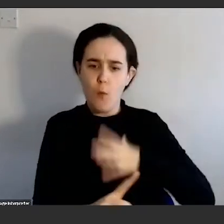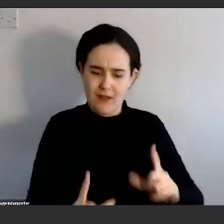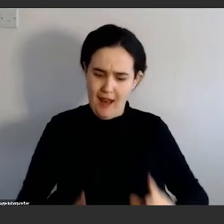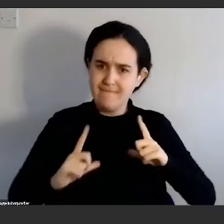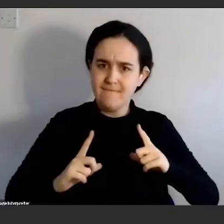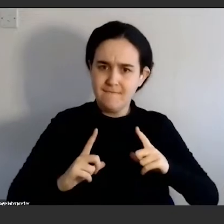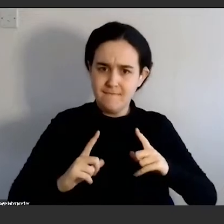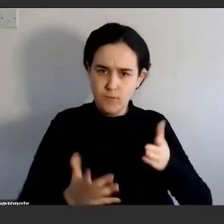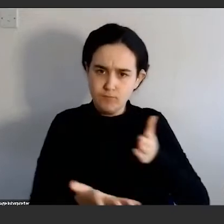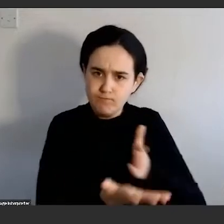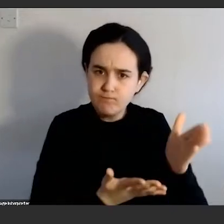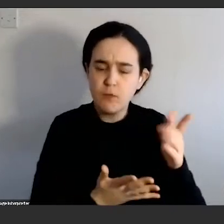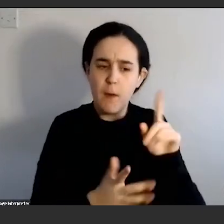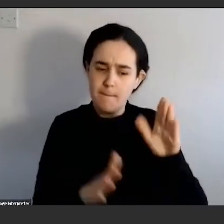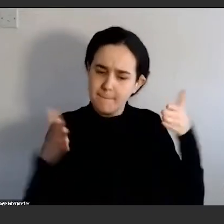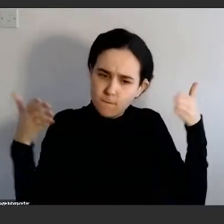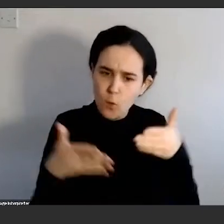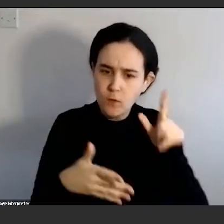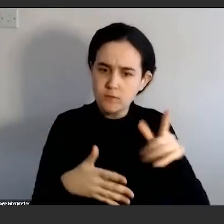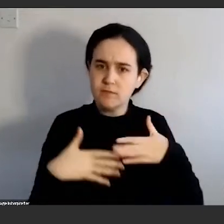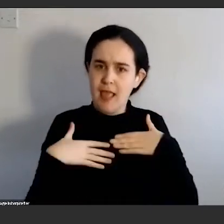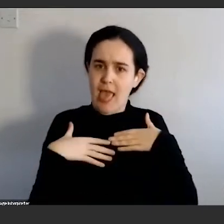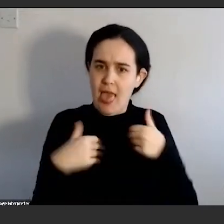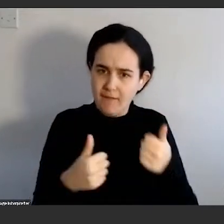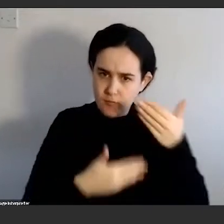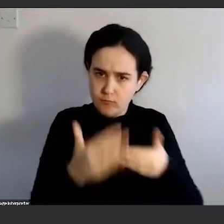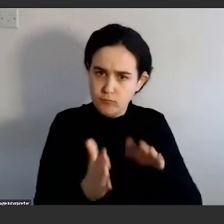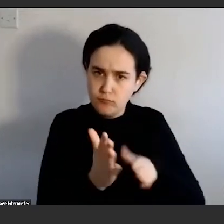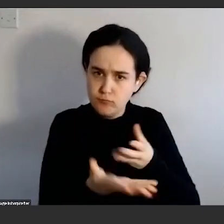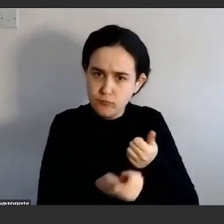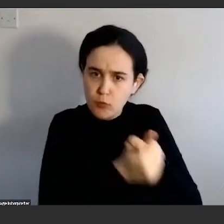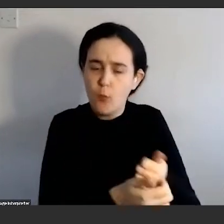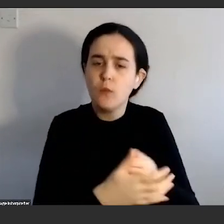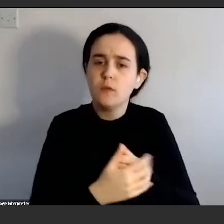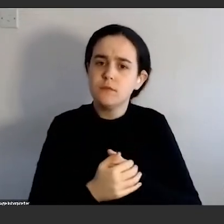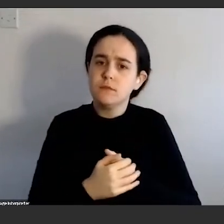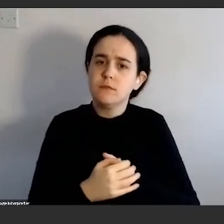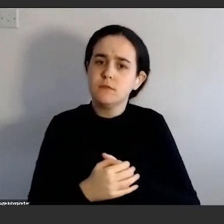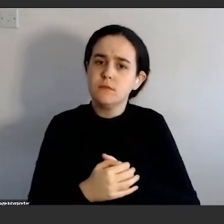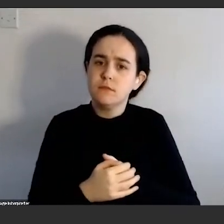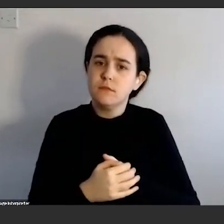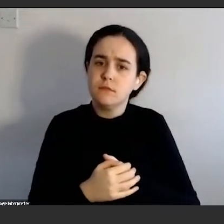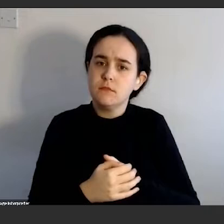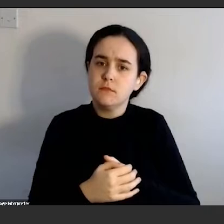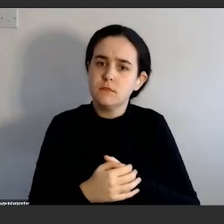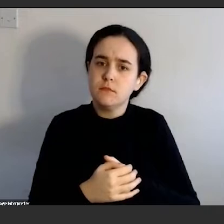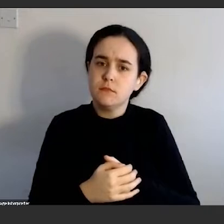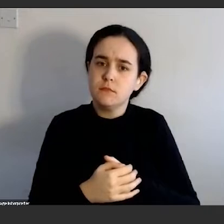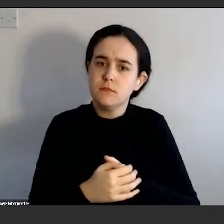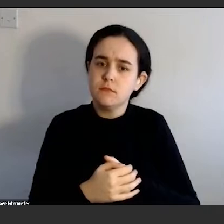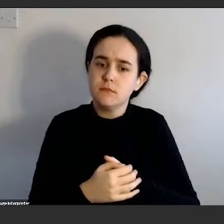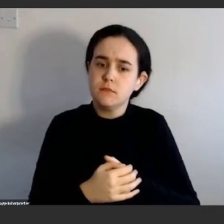of 2019 is in sharp contrast to the harsh